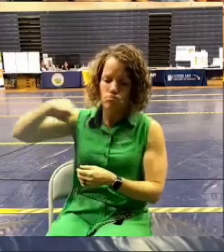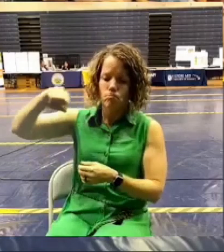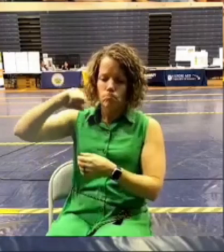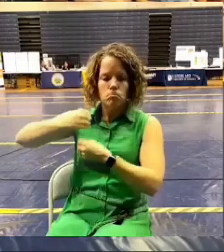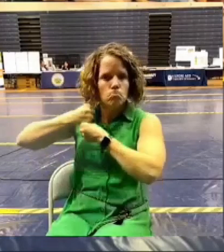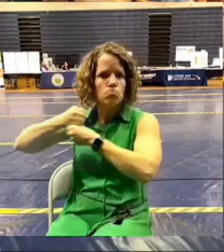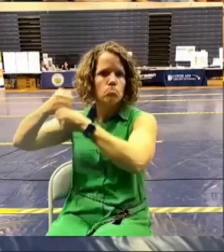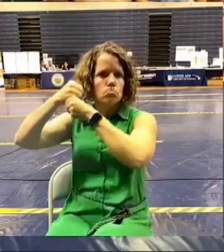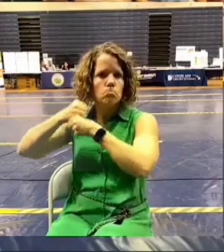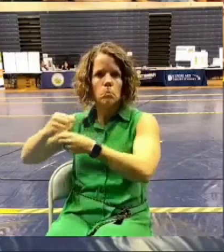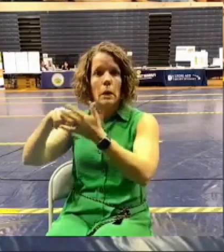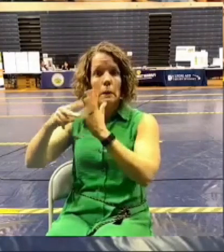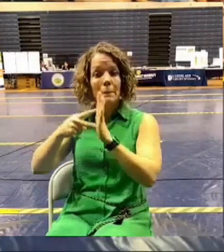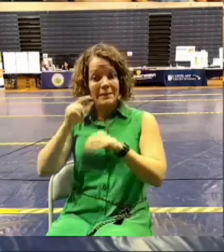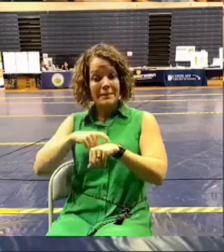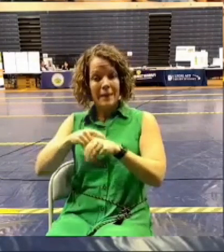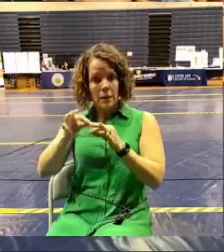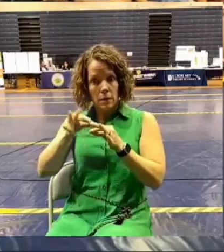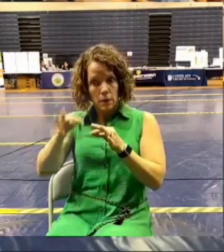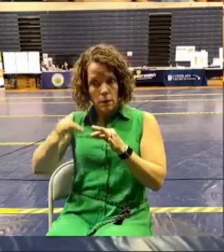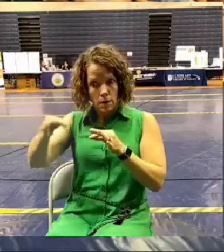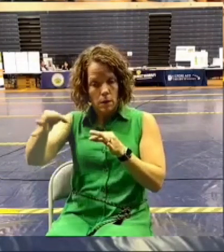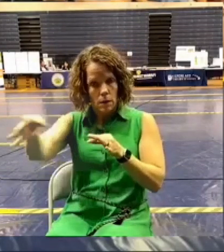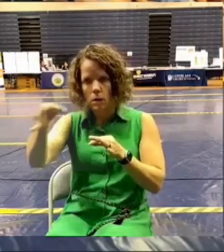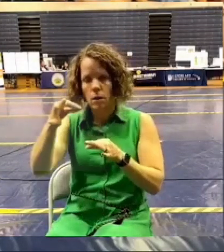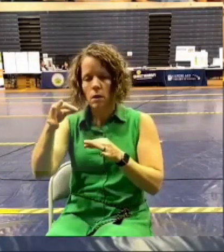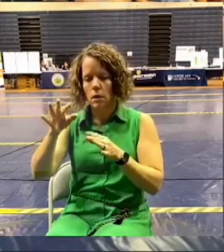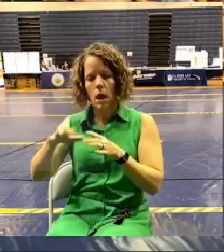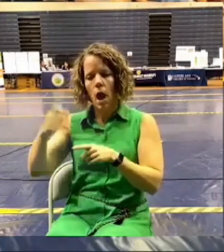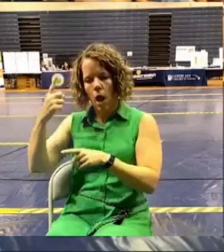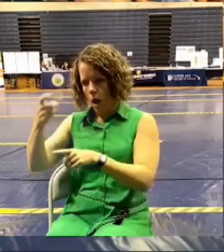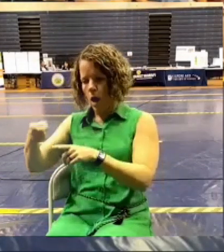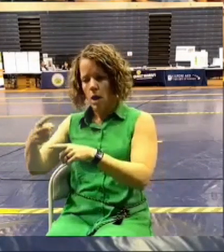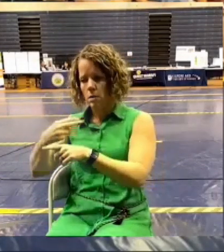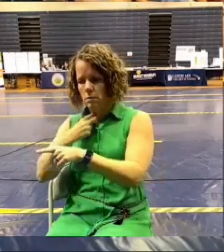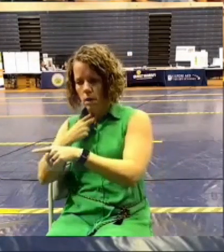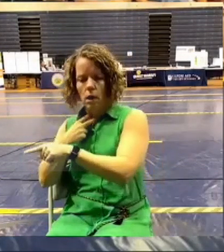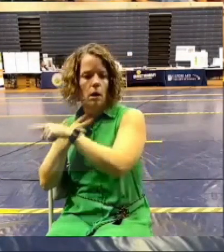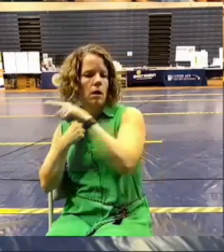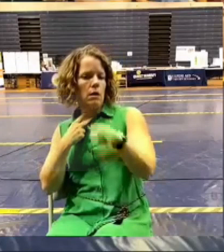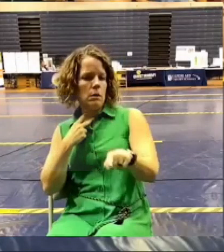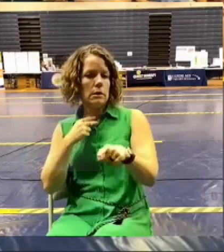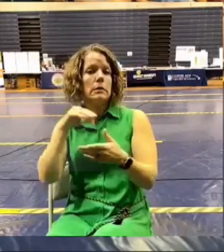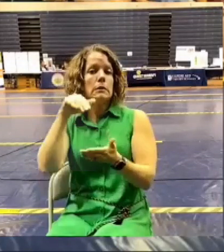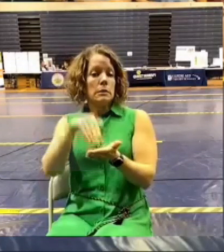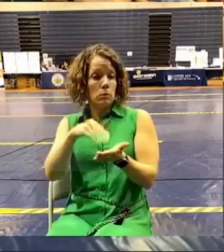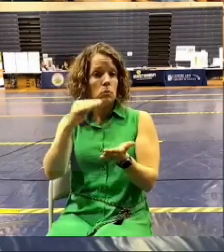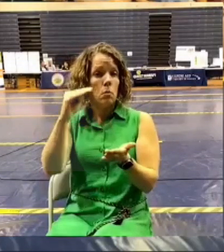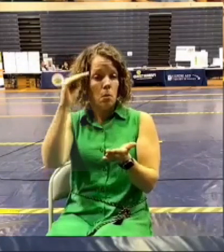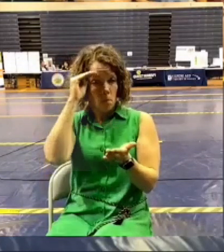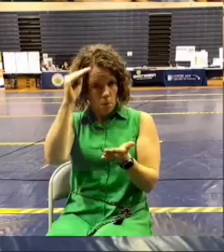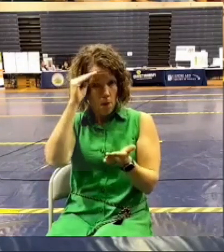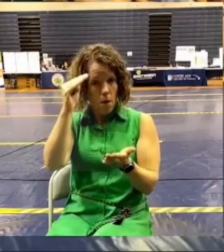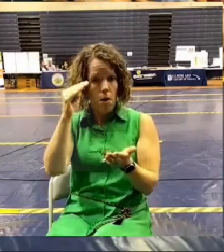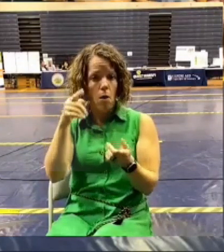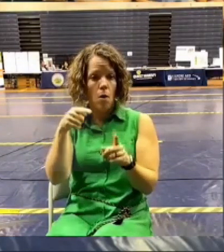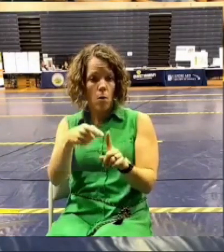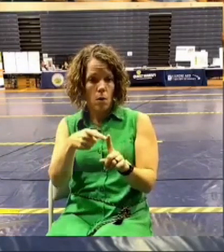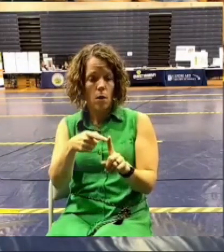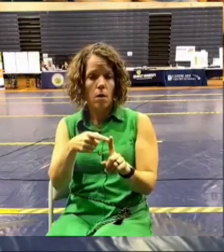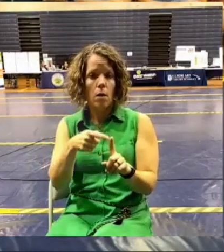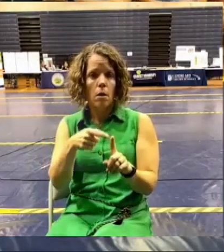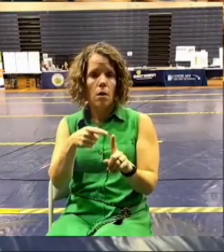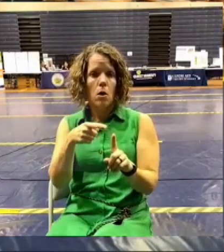access to that immediately. So you'd have access to the 20 acres. I understand it takes a year to do a permanent site, but you could